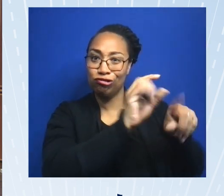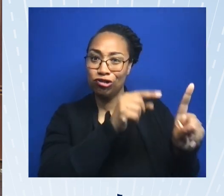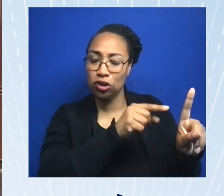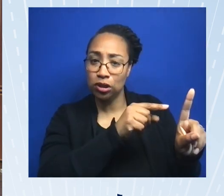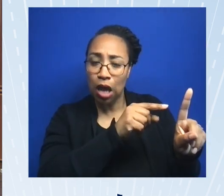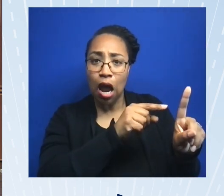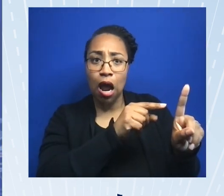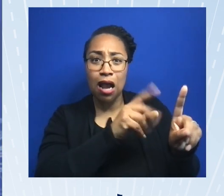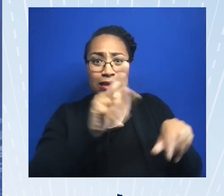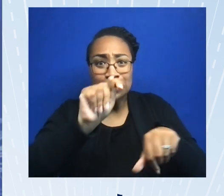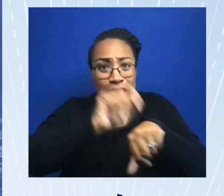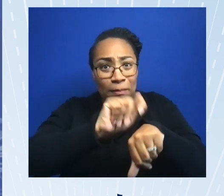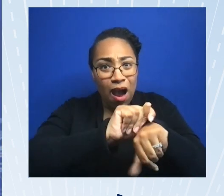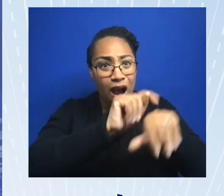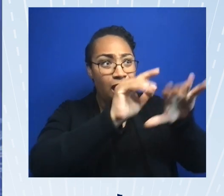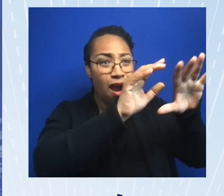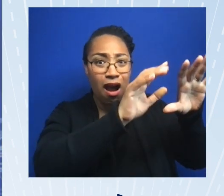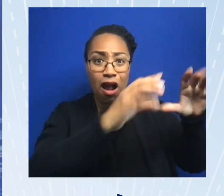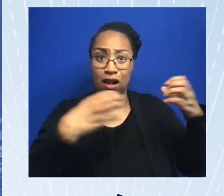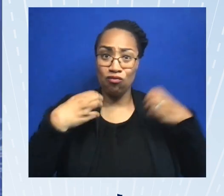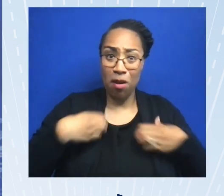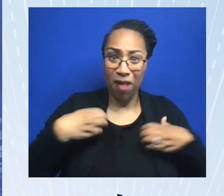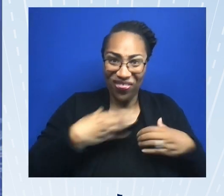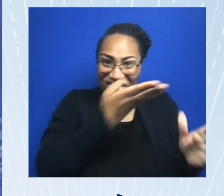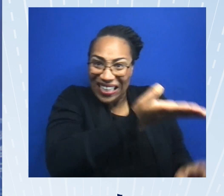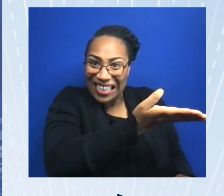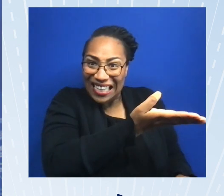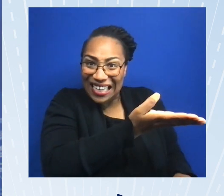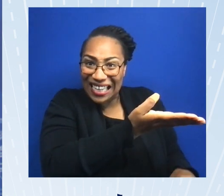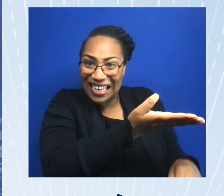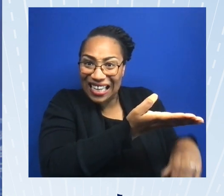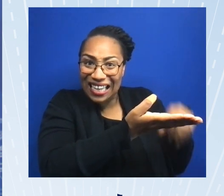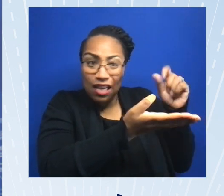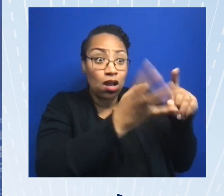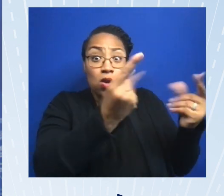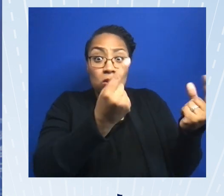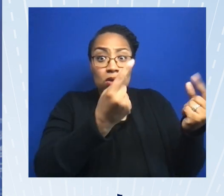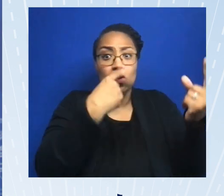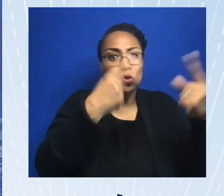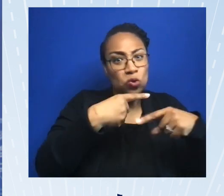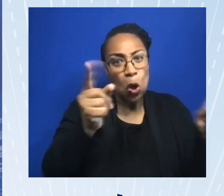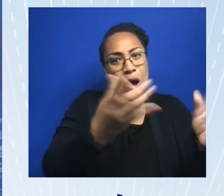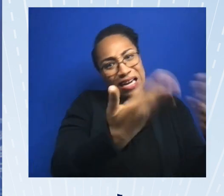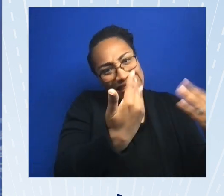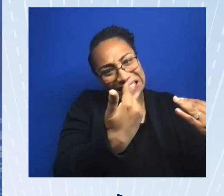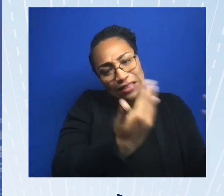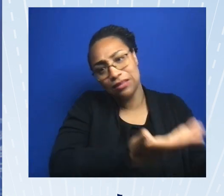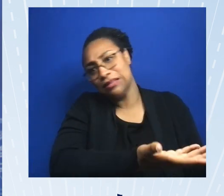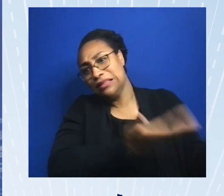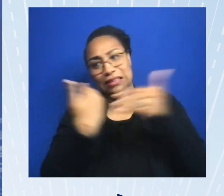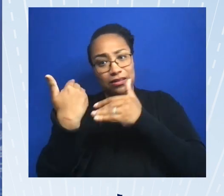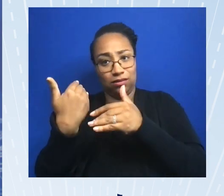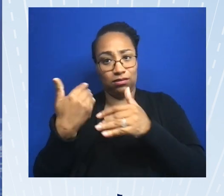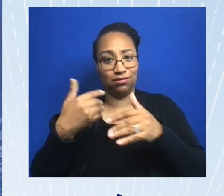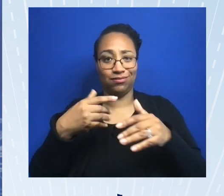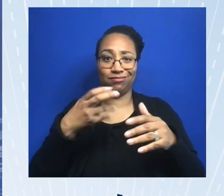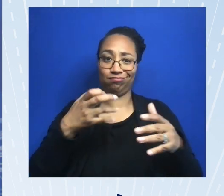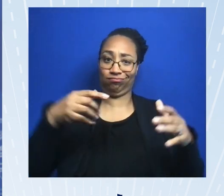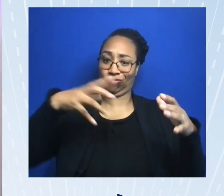critical. We can conquer hate, but only by joining forces together with one